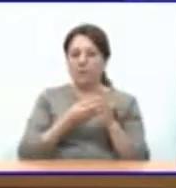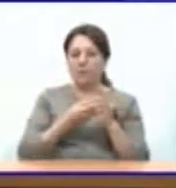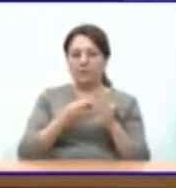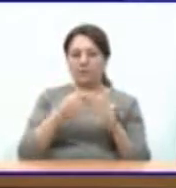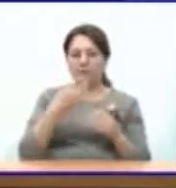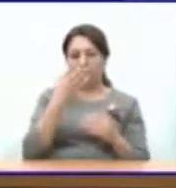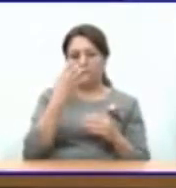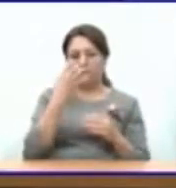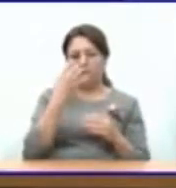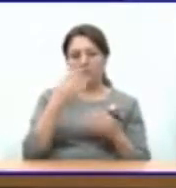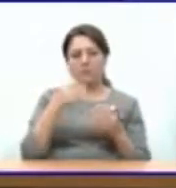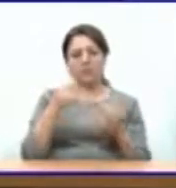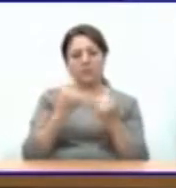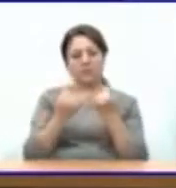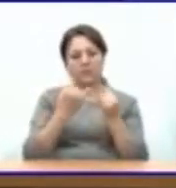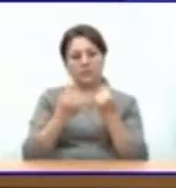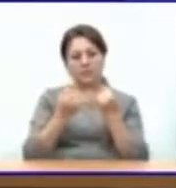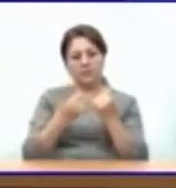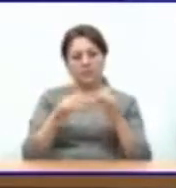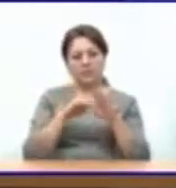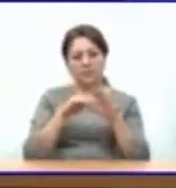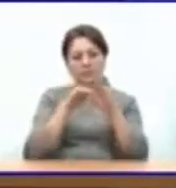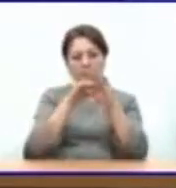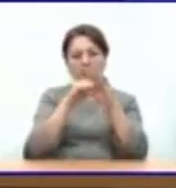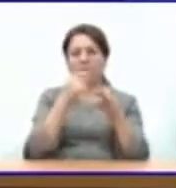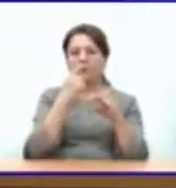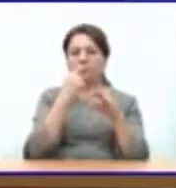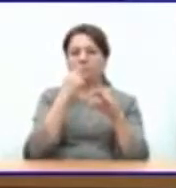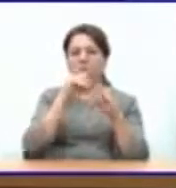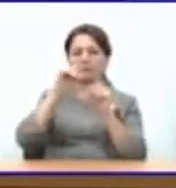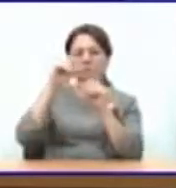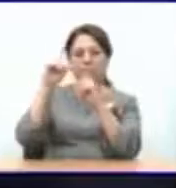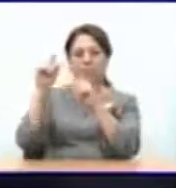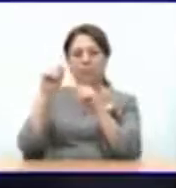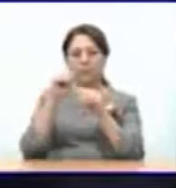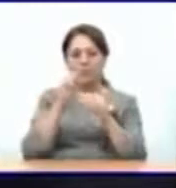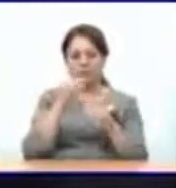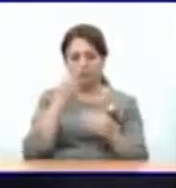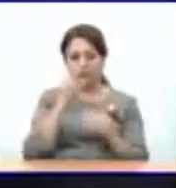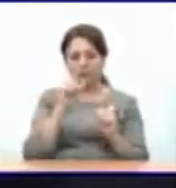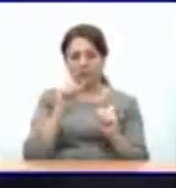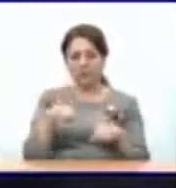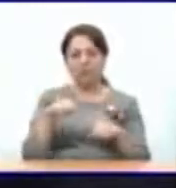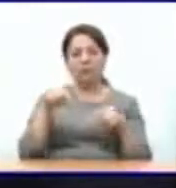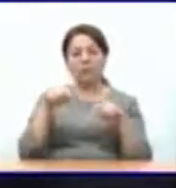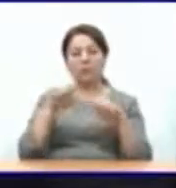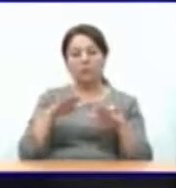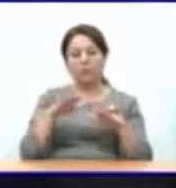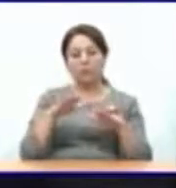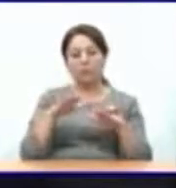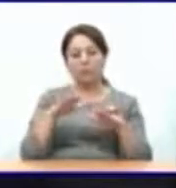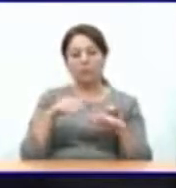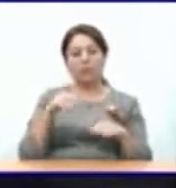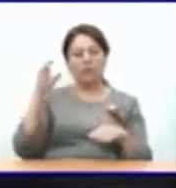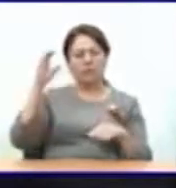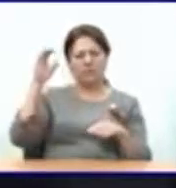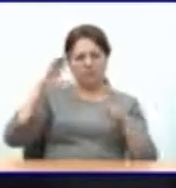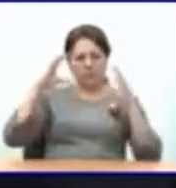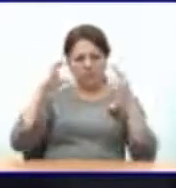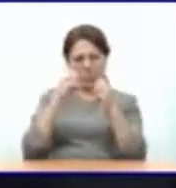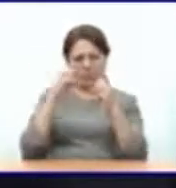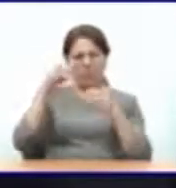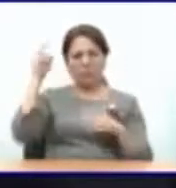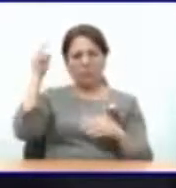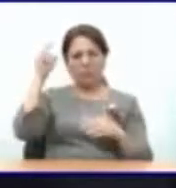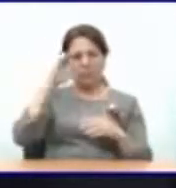rasmlar sariqdan to'qlashib qizilga tomon borayotganligini ko'rishingiz mumkin. Mana bu yerda esa to'q ko'kdan och